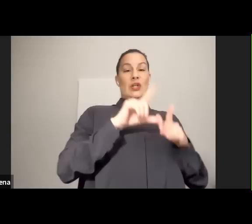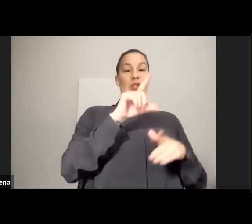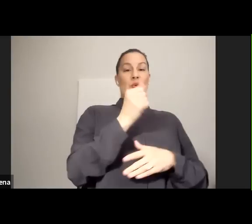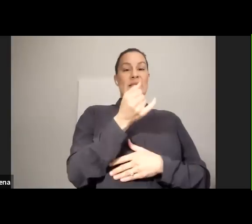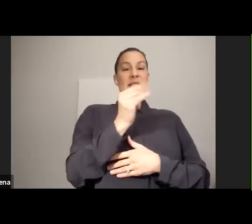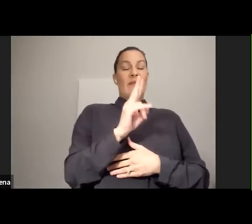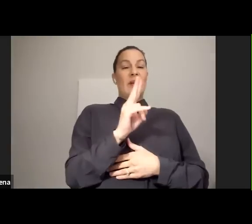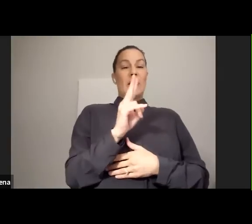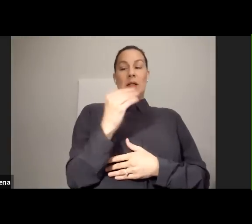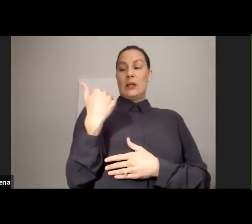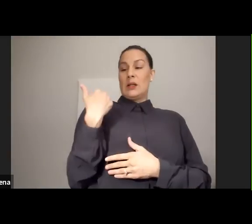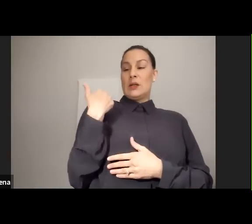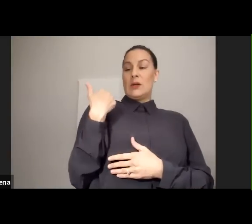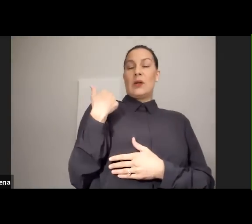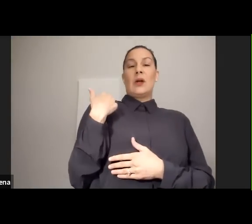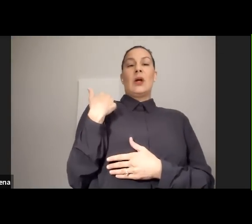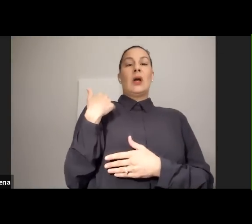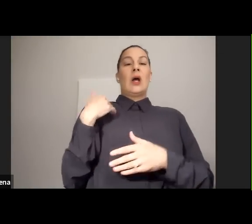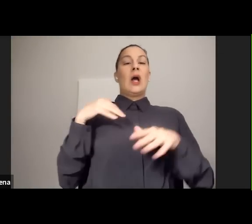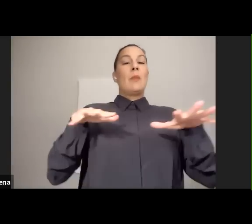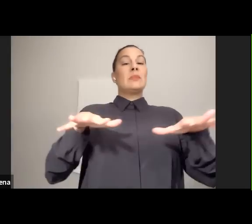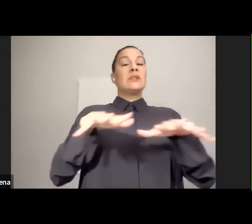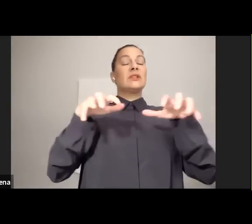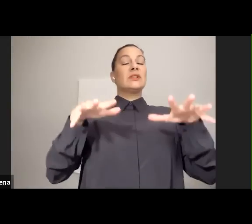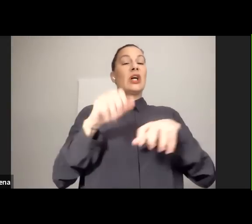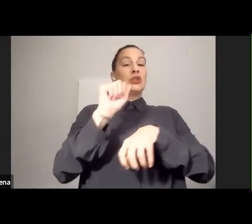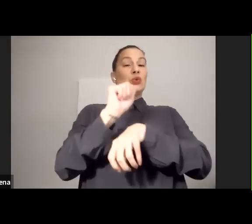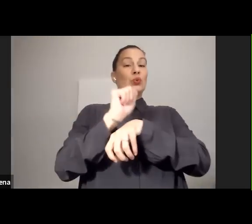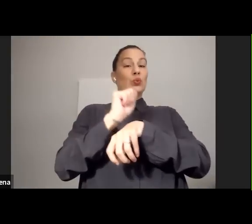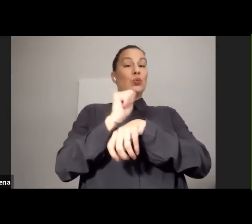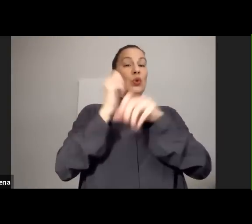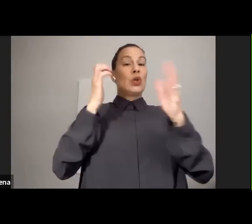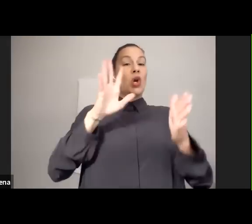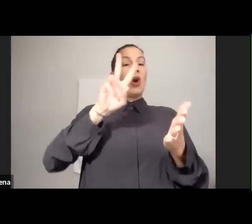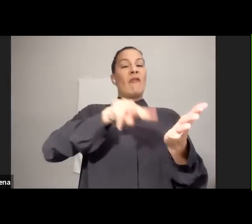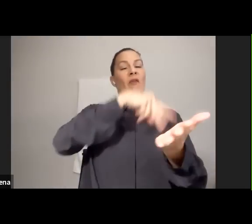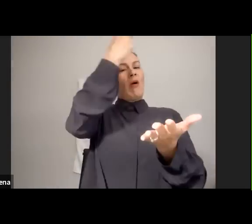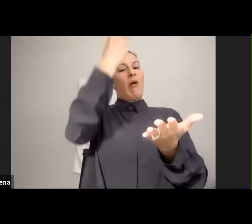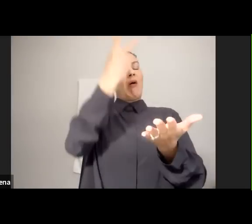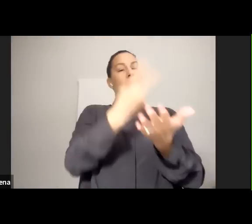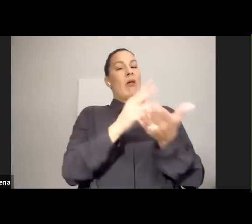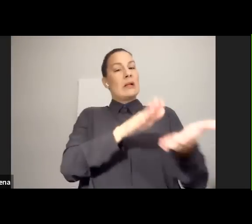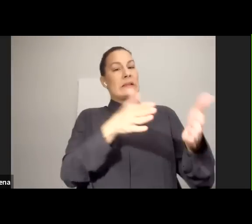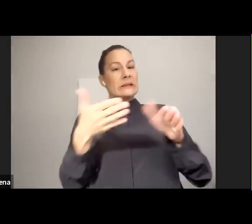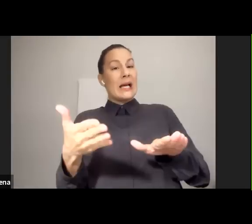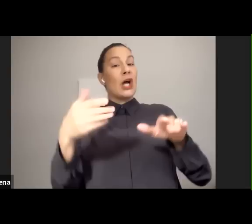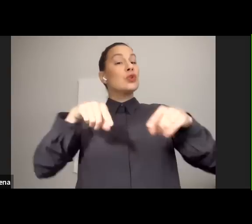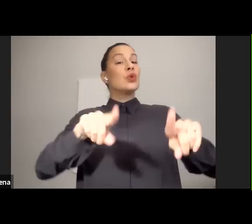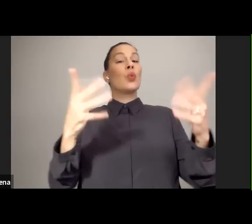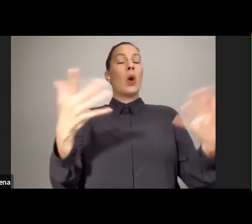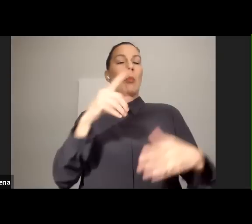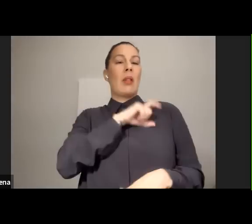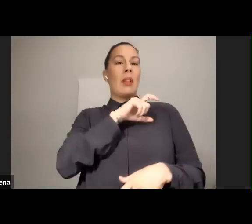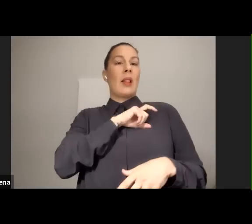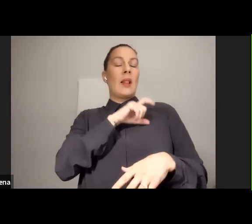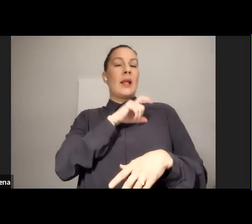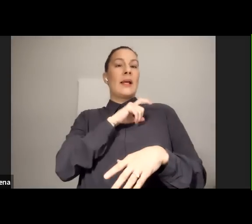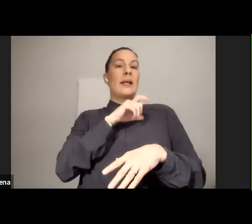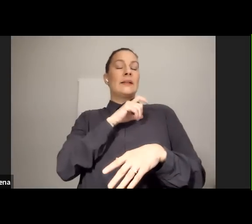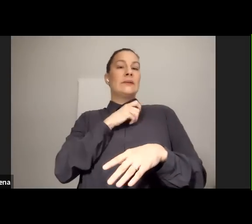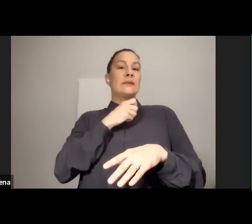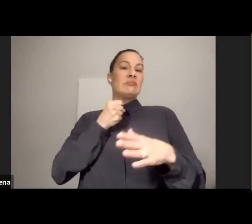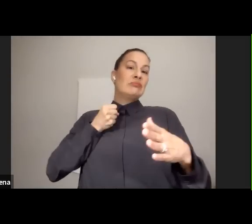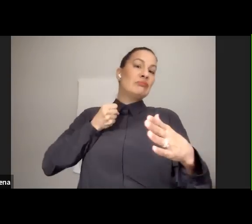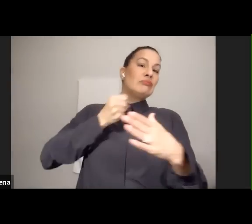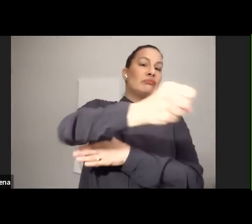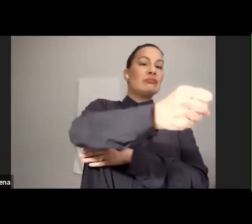parlor worker, fell to her death during a police raid. And these raids are still continuing. Police are still out there